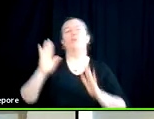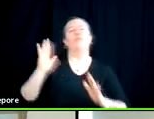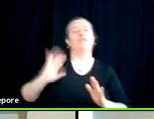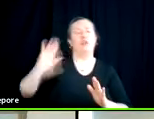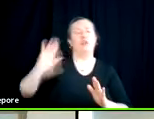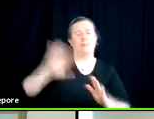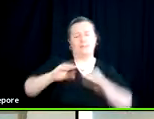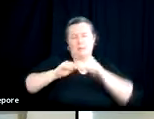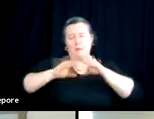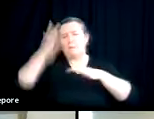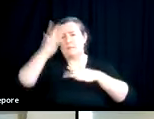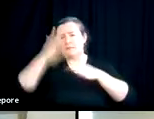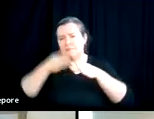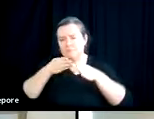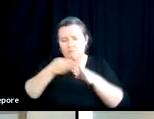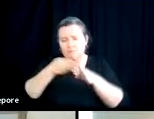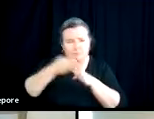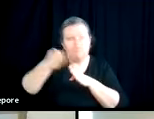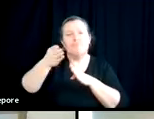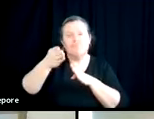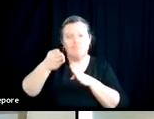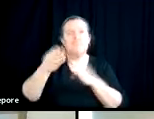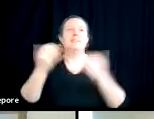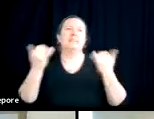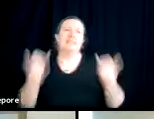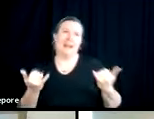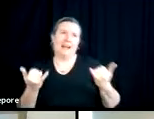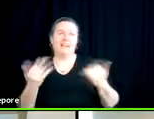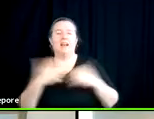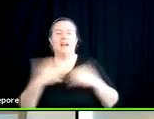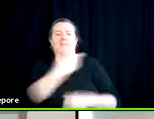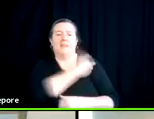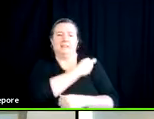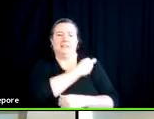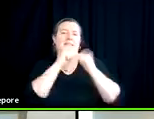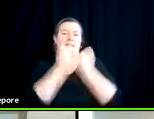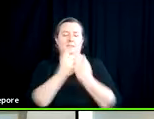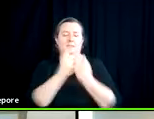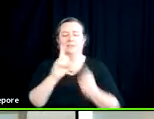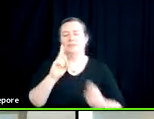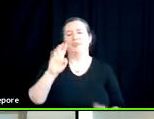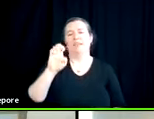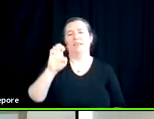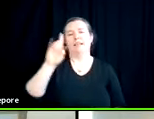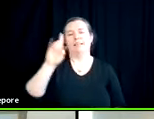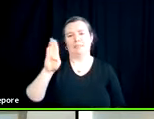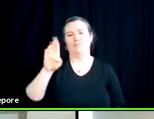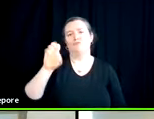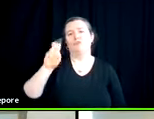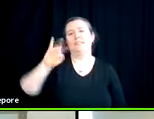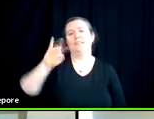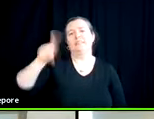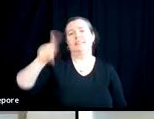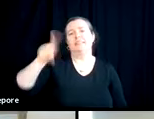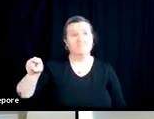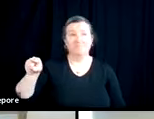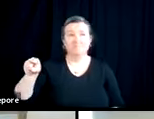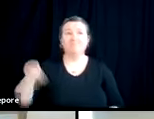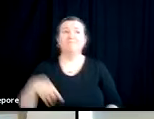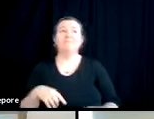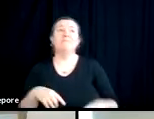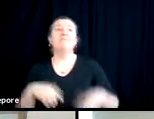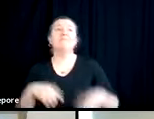medical advisor, Dr. Eddie Bresnitz. Eddie, great to have you back with us as well. As you can see, we've got Chief Counsel Paramel